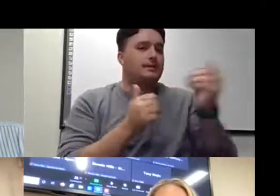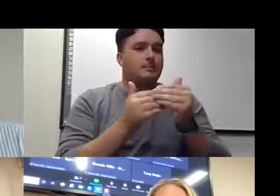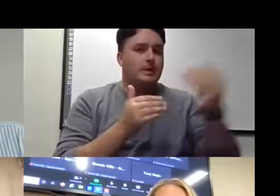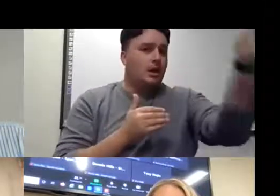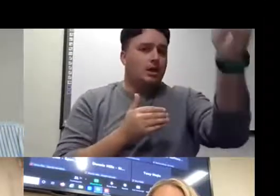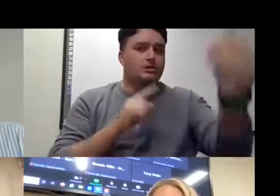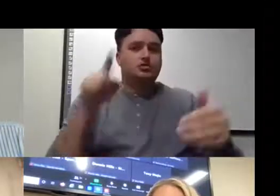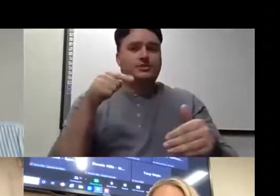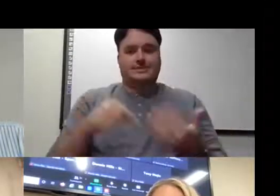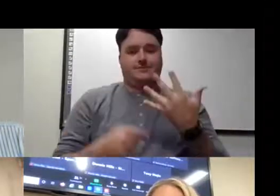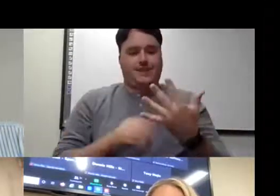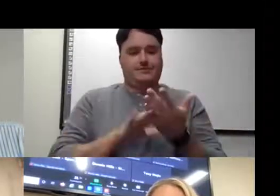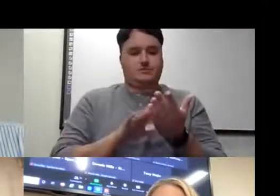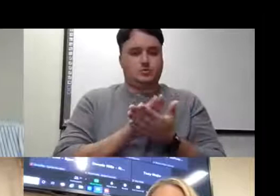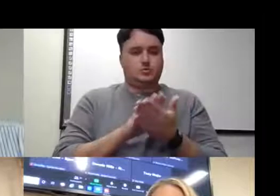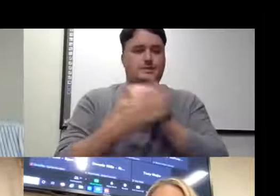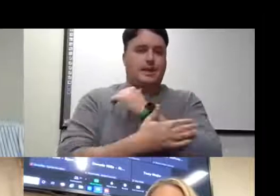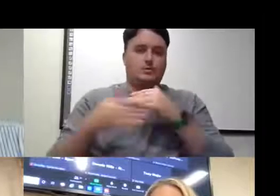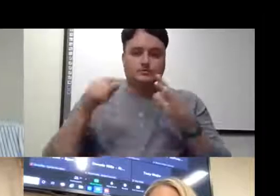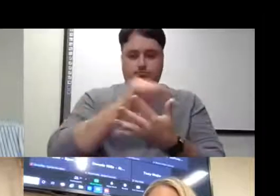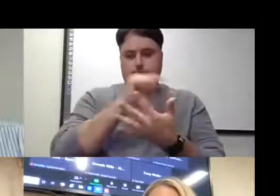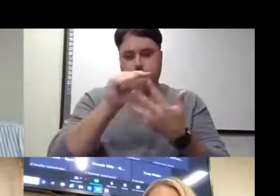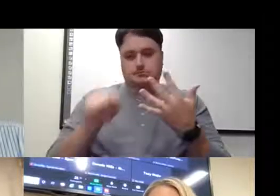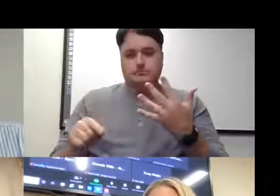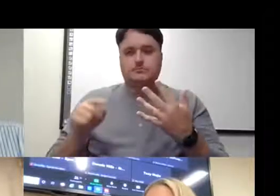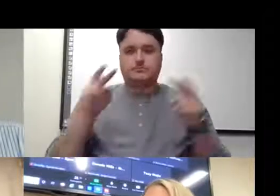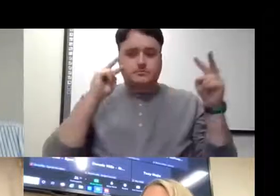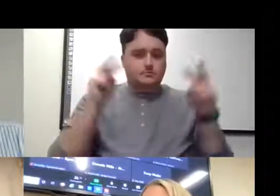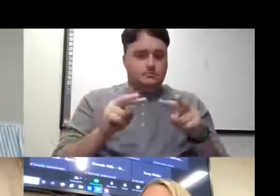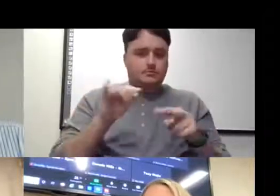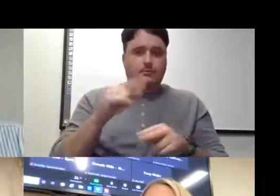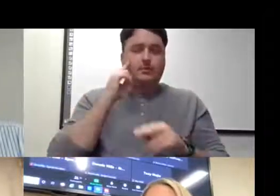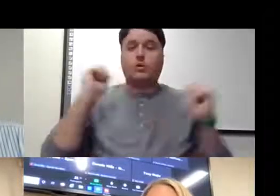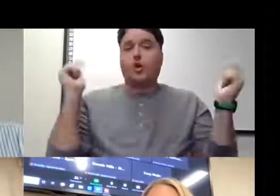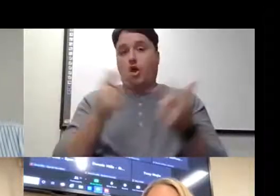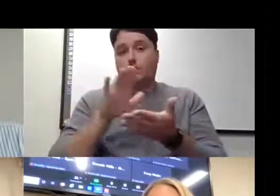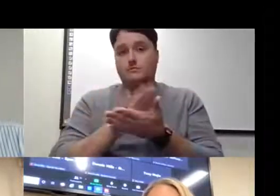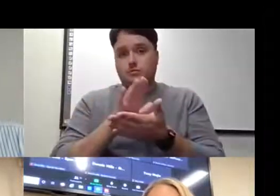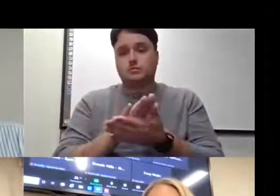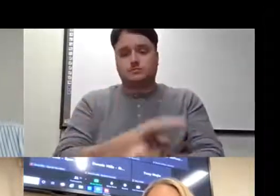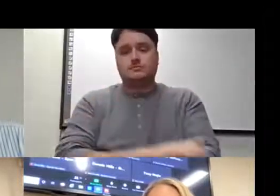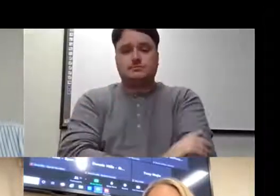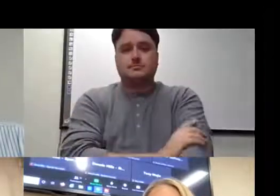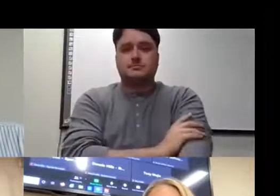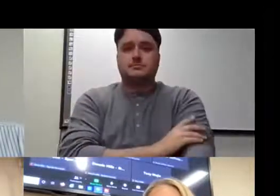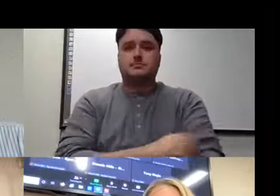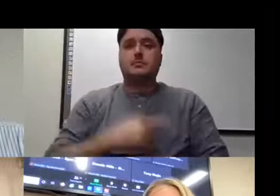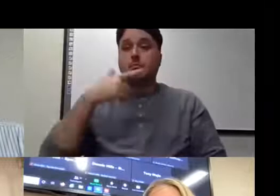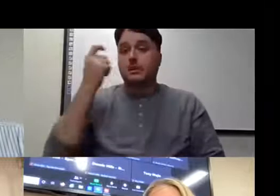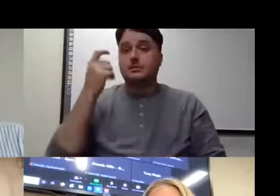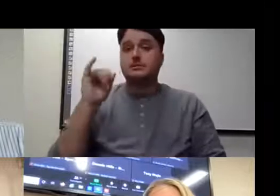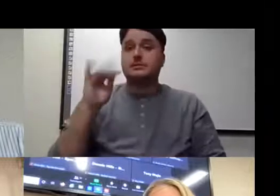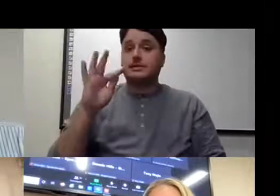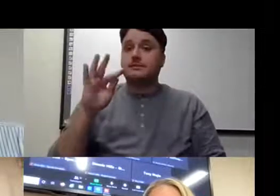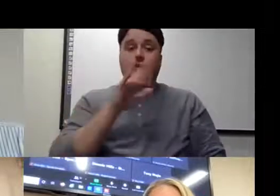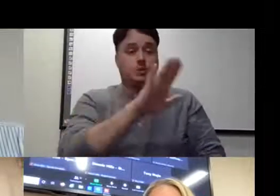the 5 schools that the county comes in and looks at, that we do look at it for all of our schools. Because if your